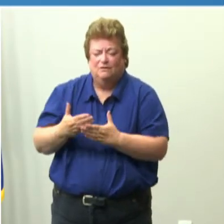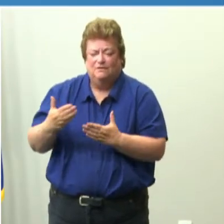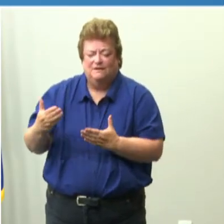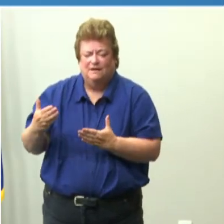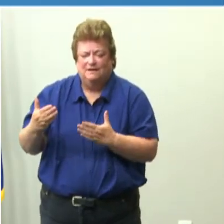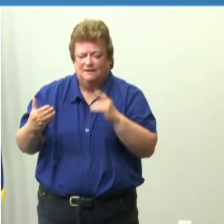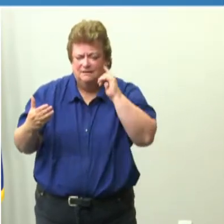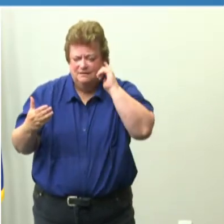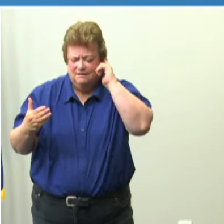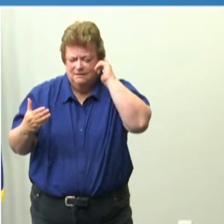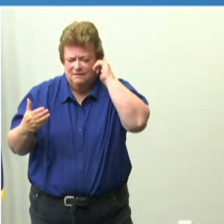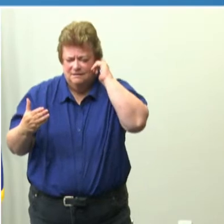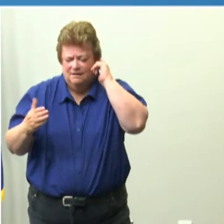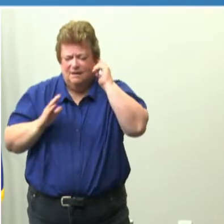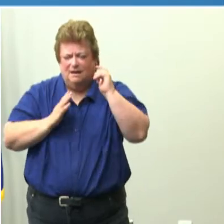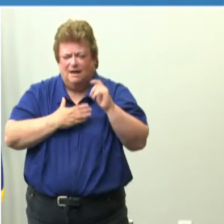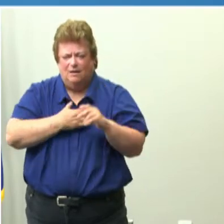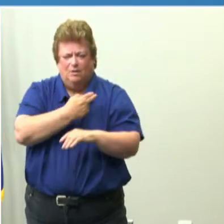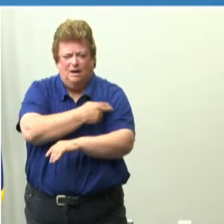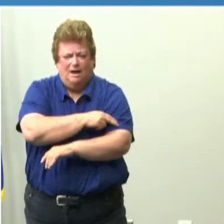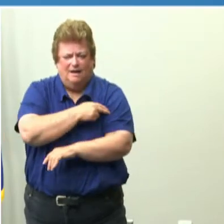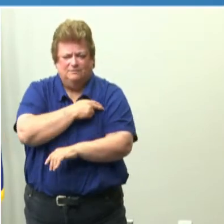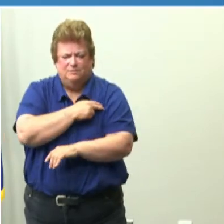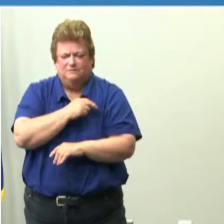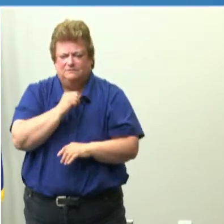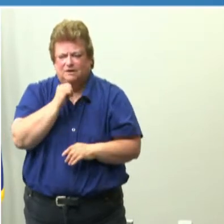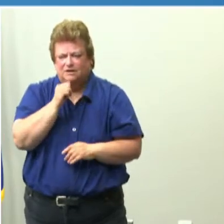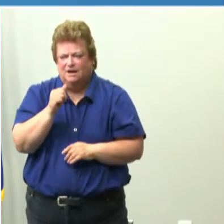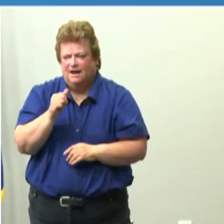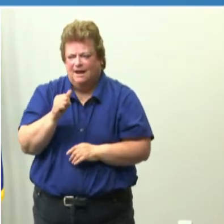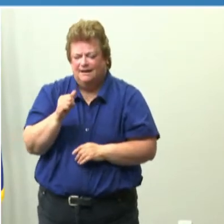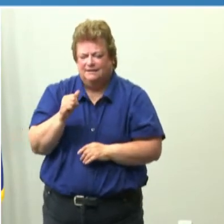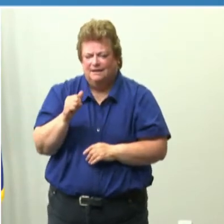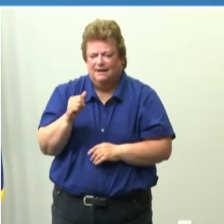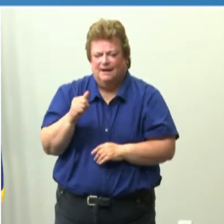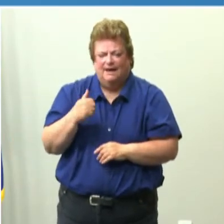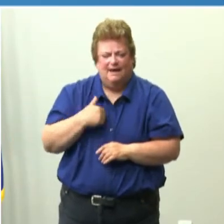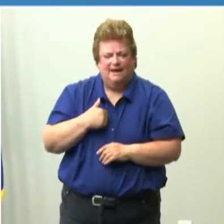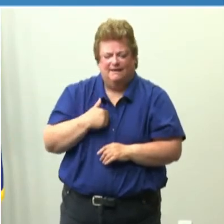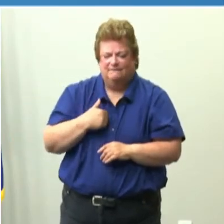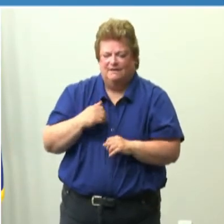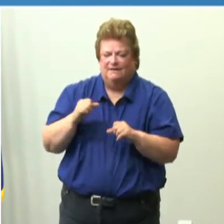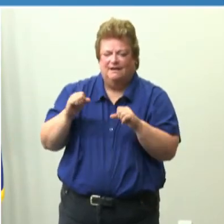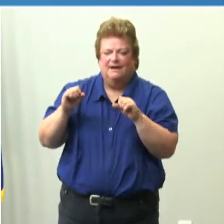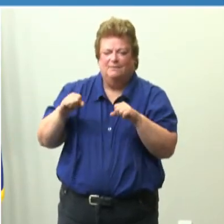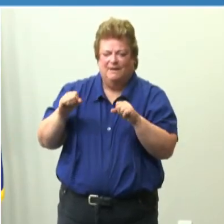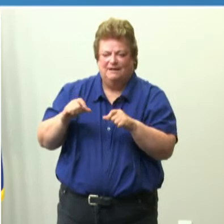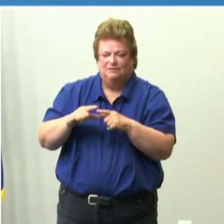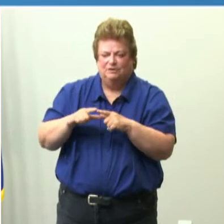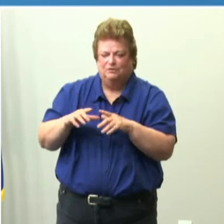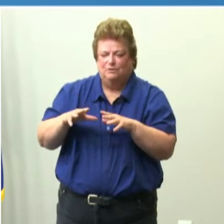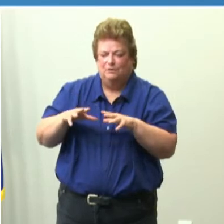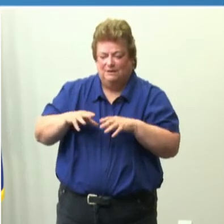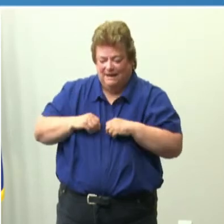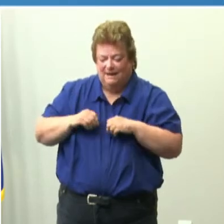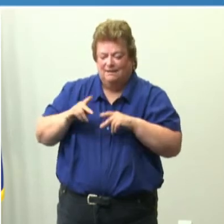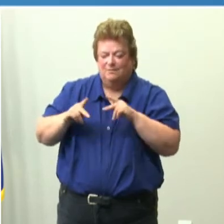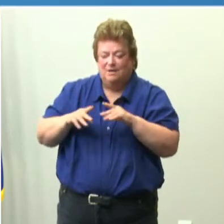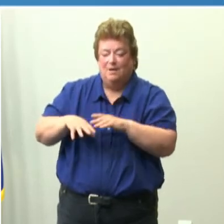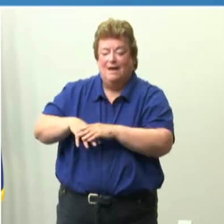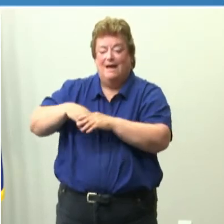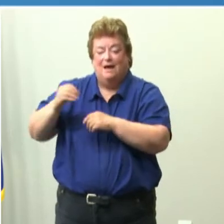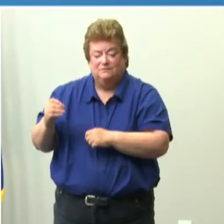I just said that our hospitals really aren't able, they don't have the capacity right now to take many from outside our